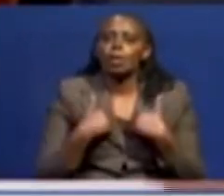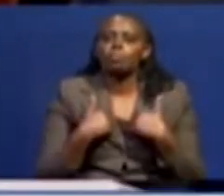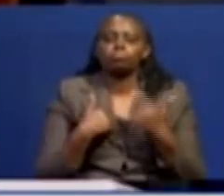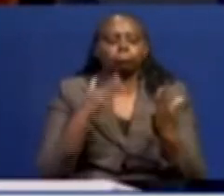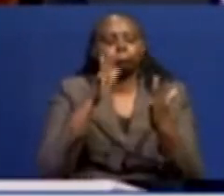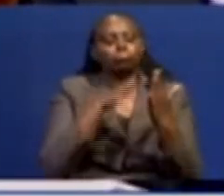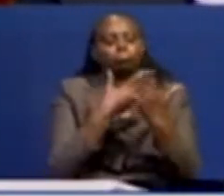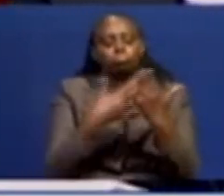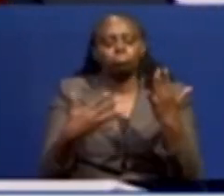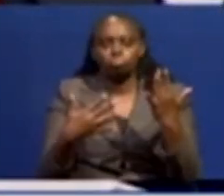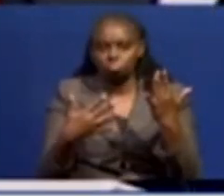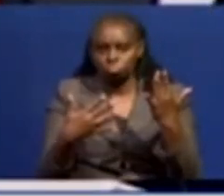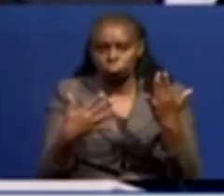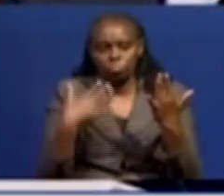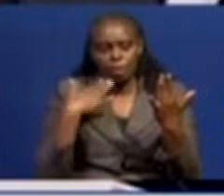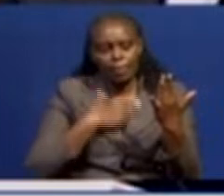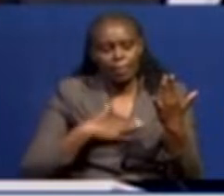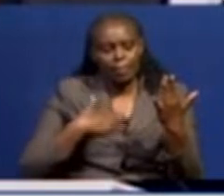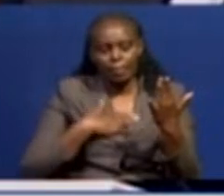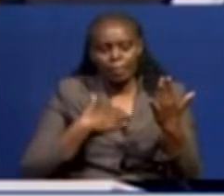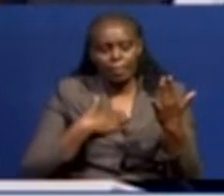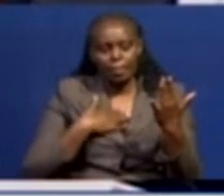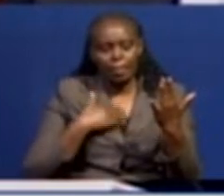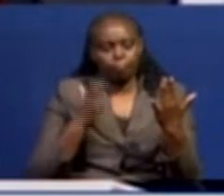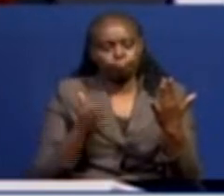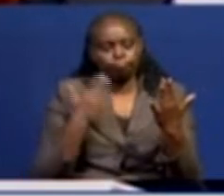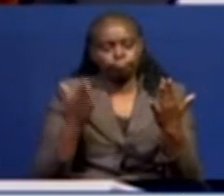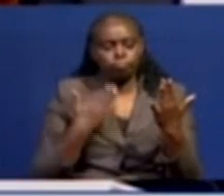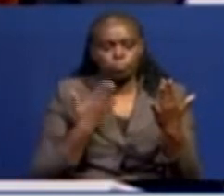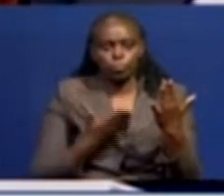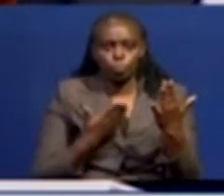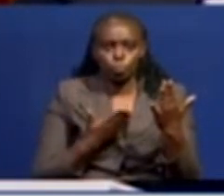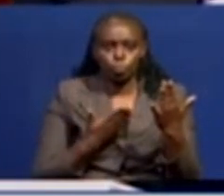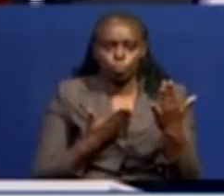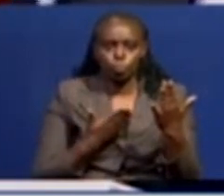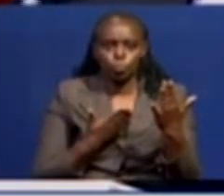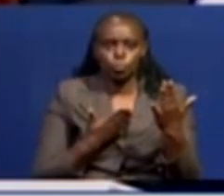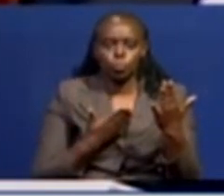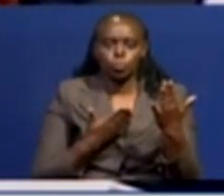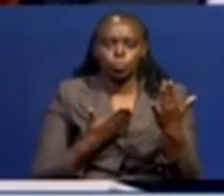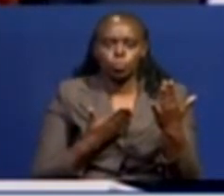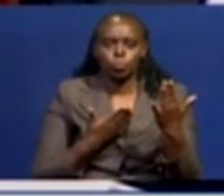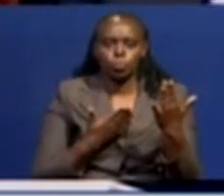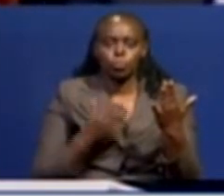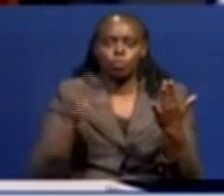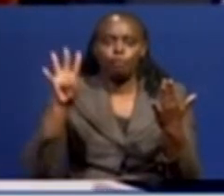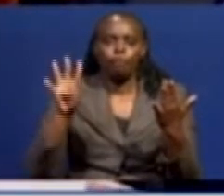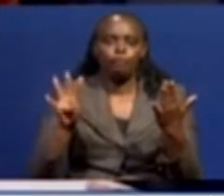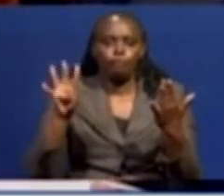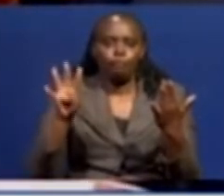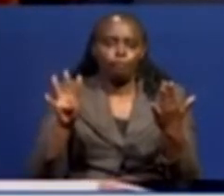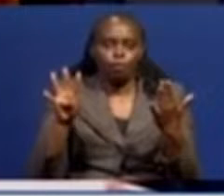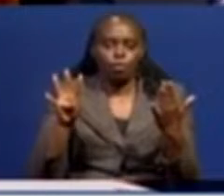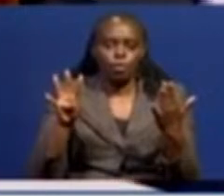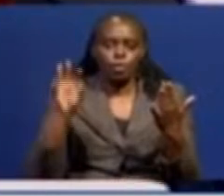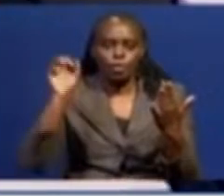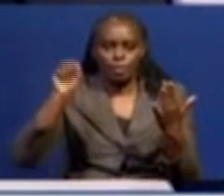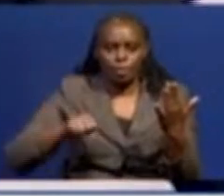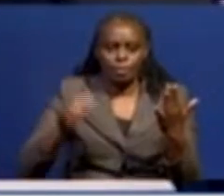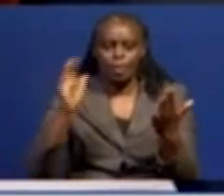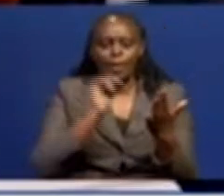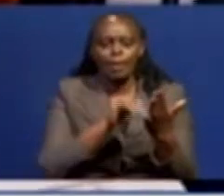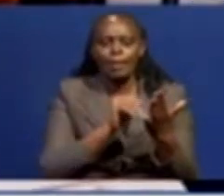where we have that table. And kindly, let's go to paragraph 4,